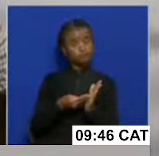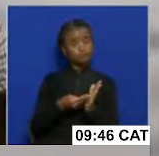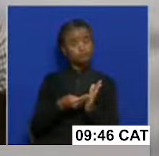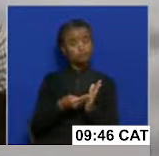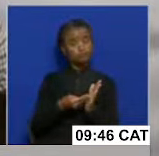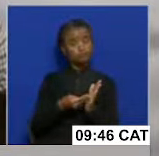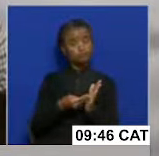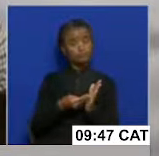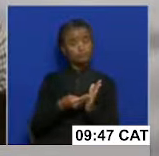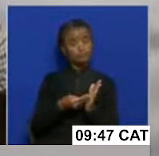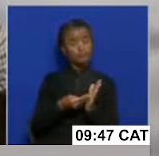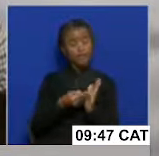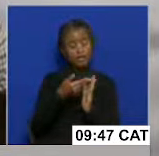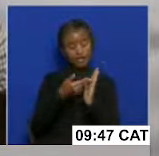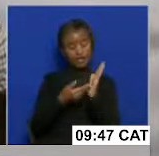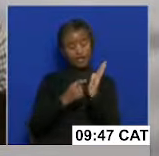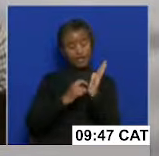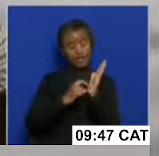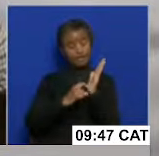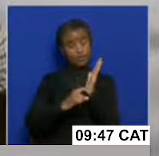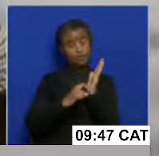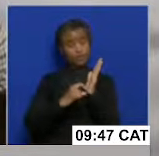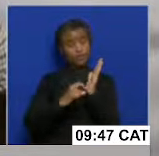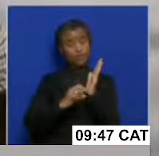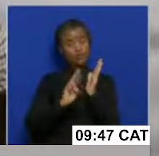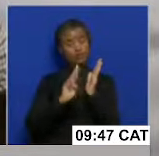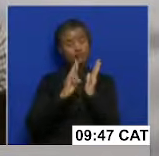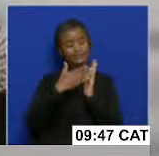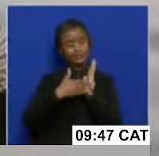right is your signature?